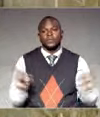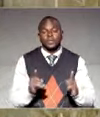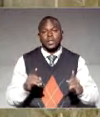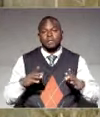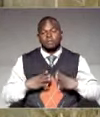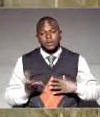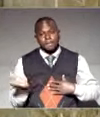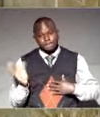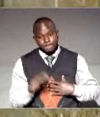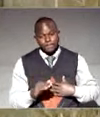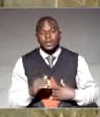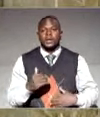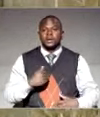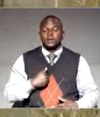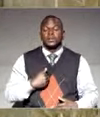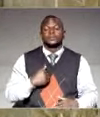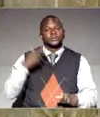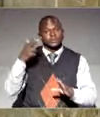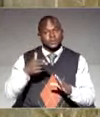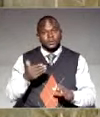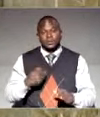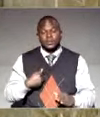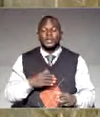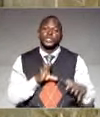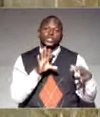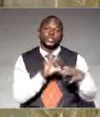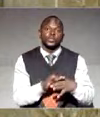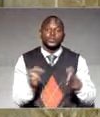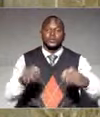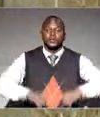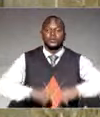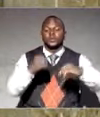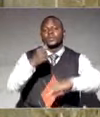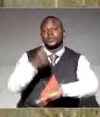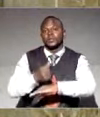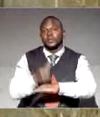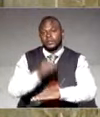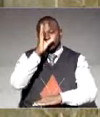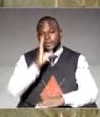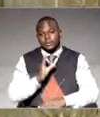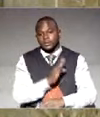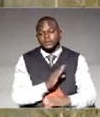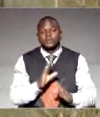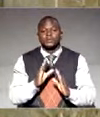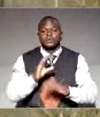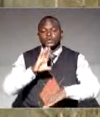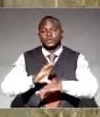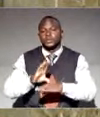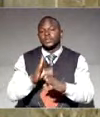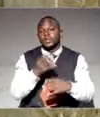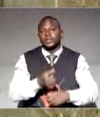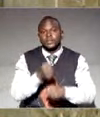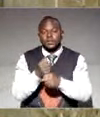We return, and with me in studio, I will be joined by Chairman of Soroti Catholic Diocese Association, that's